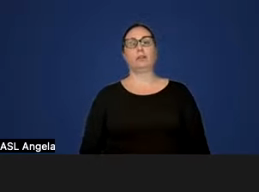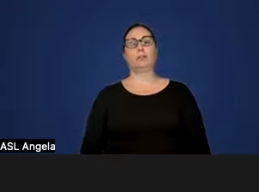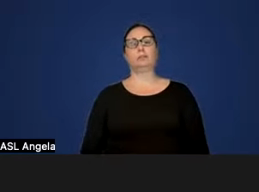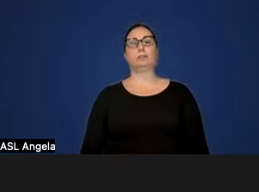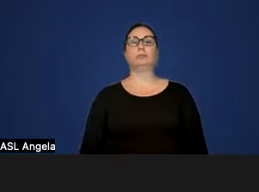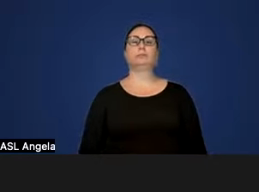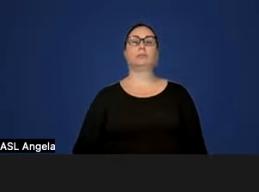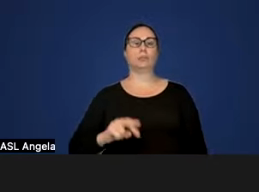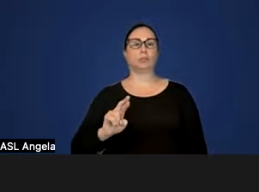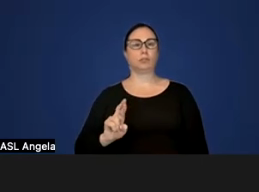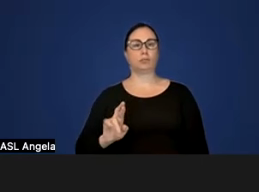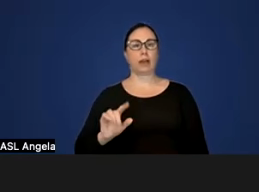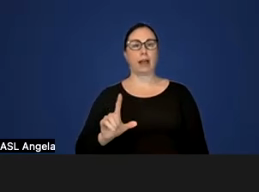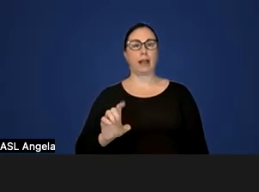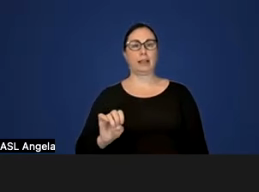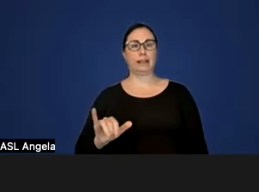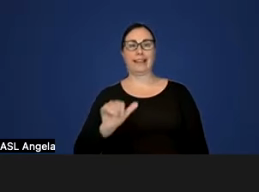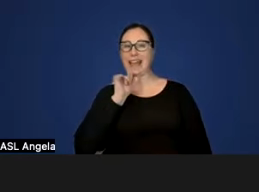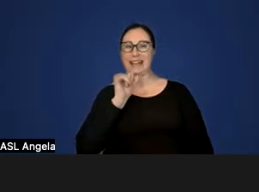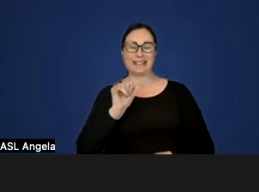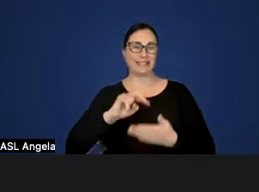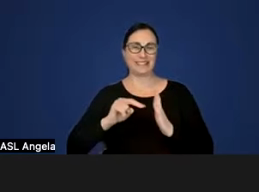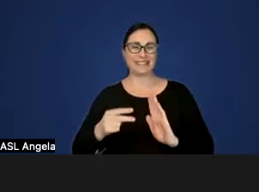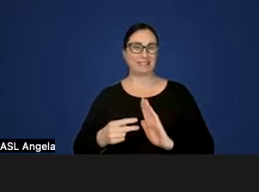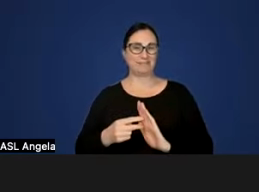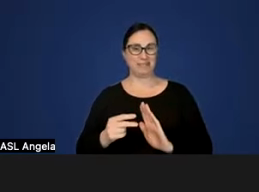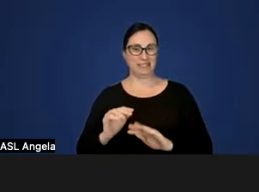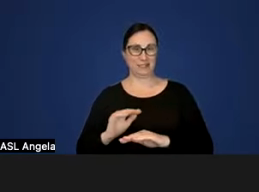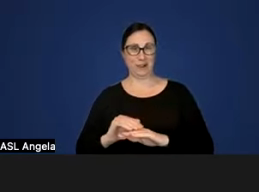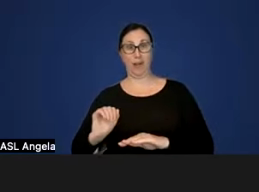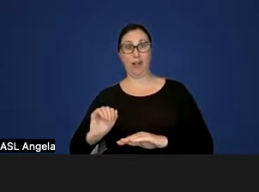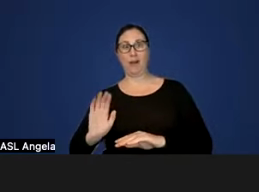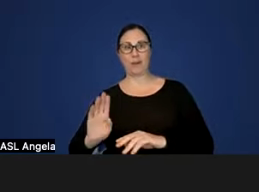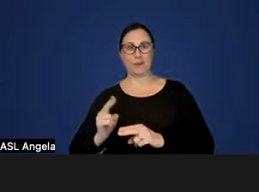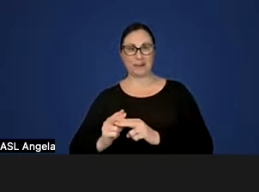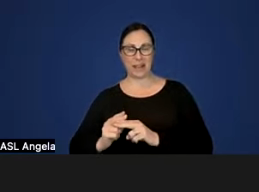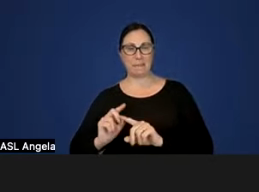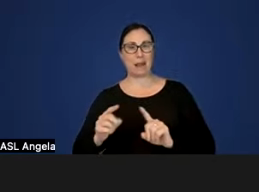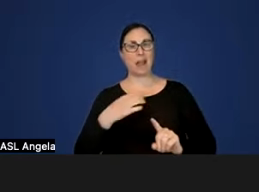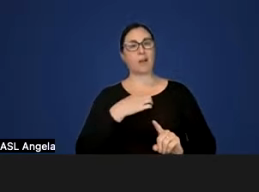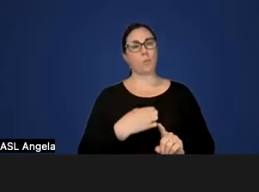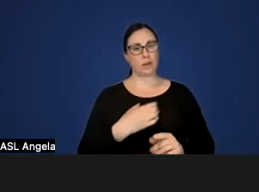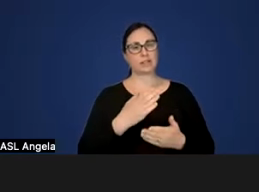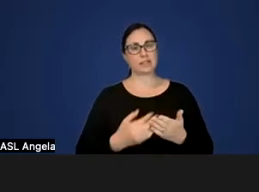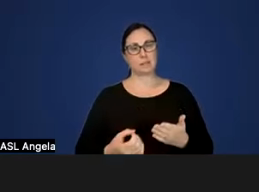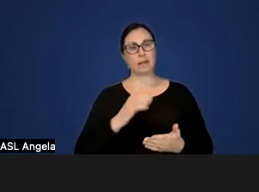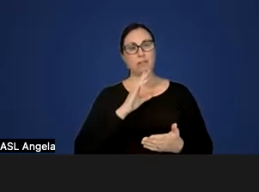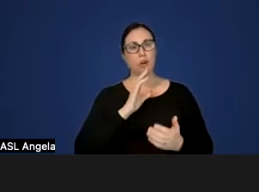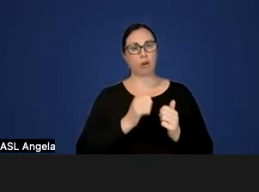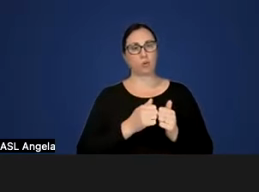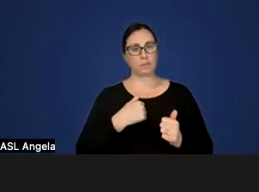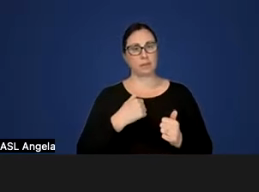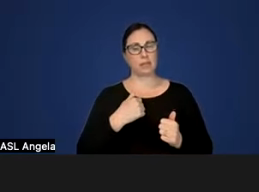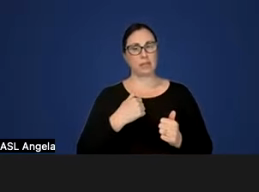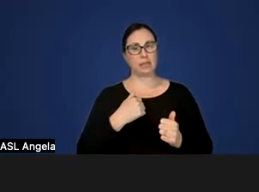Riley, I didn't mean to call you out, but I just wish that somebody had talked to me about it at the time. Someone once